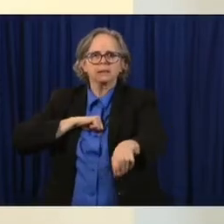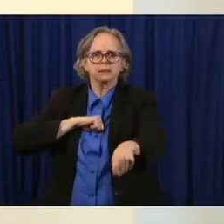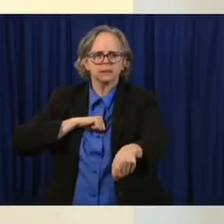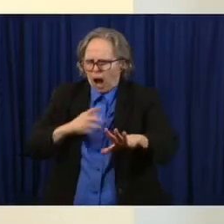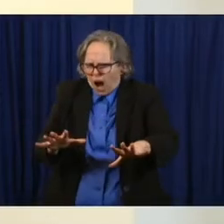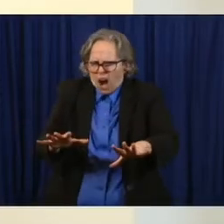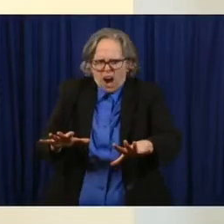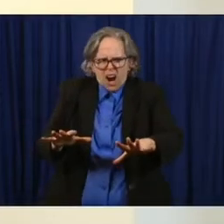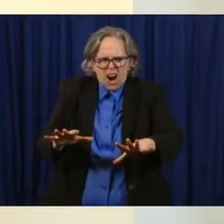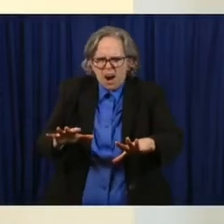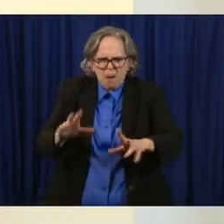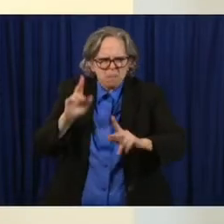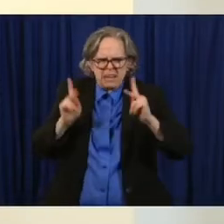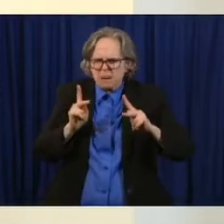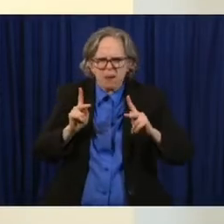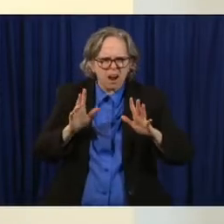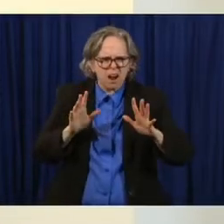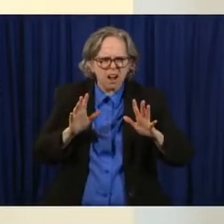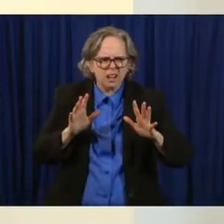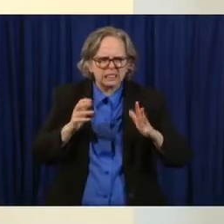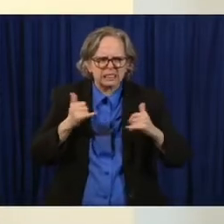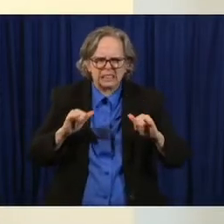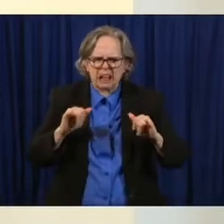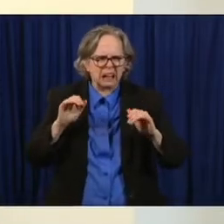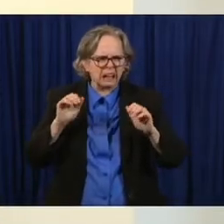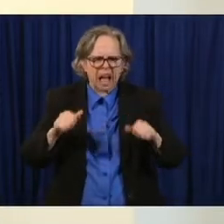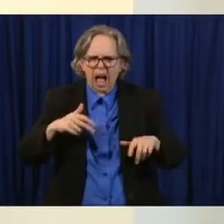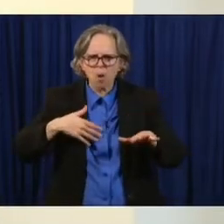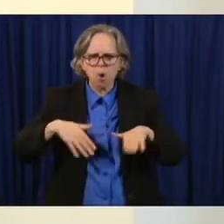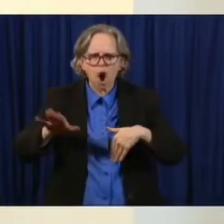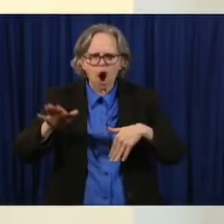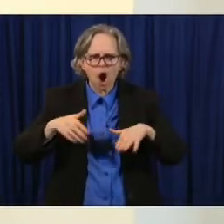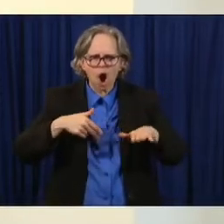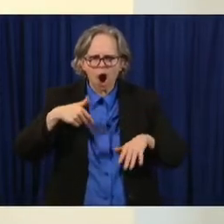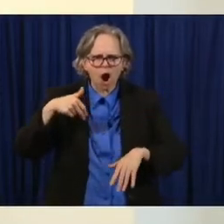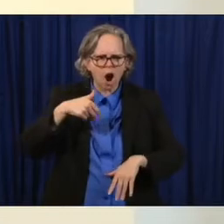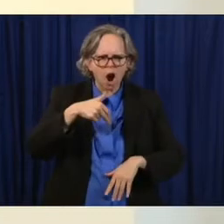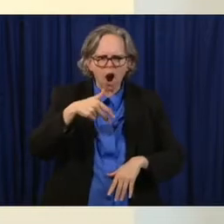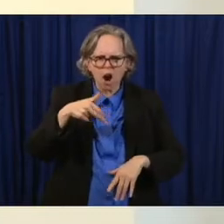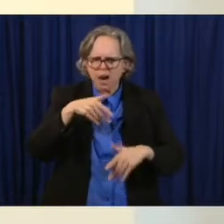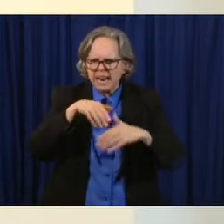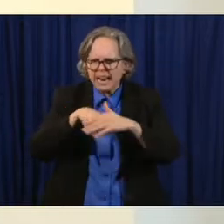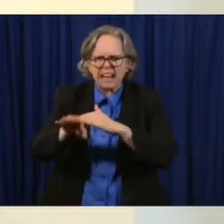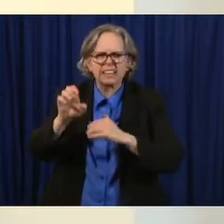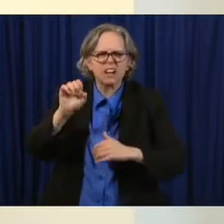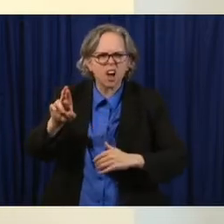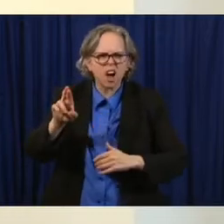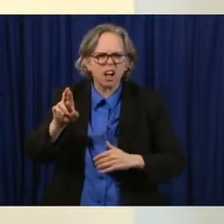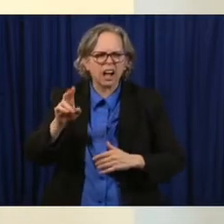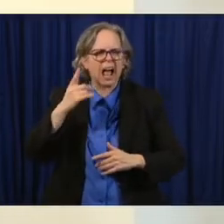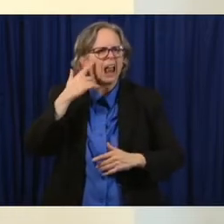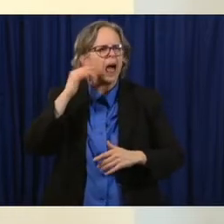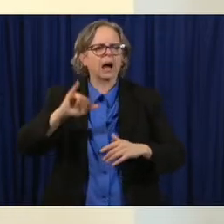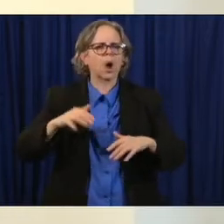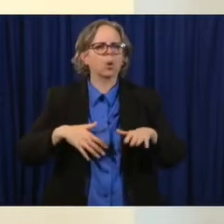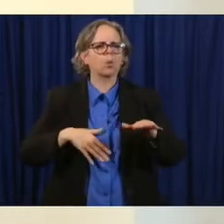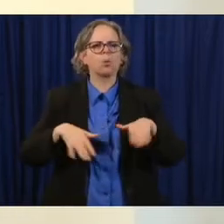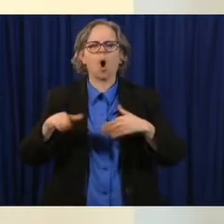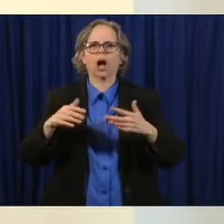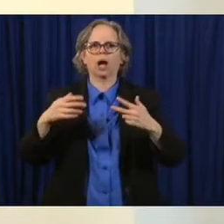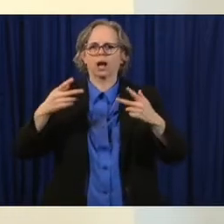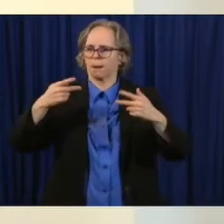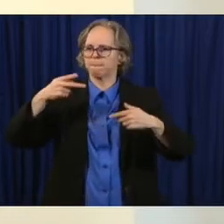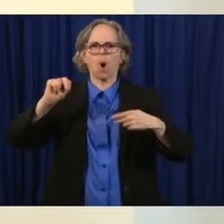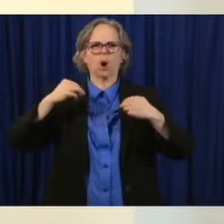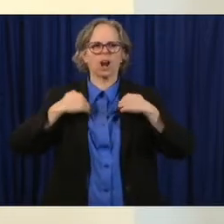actually, because of the unique way this is affecting oxygenation in the body, people can be almost like a walking pneumonia. They're walking around not knowing. So